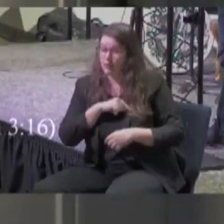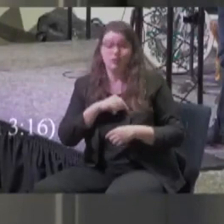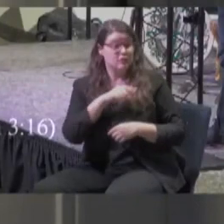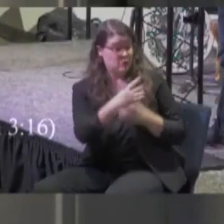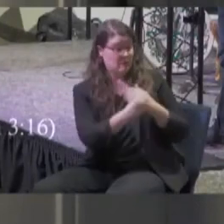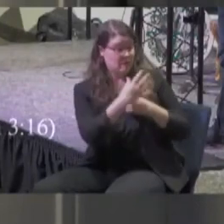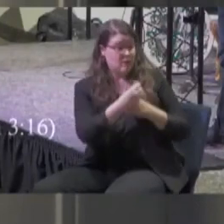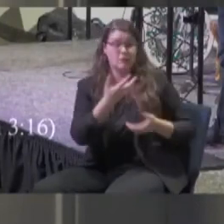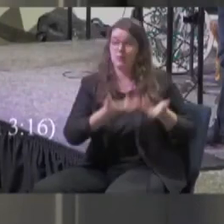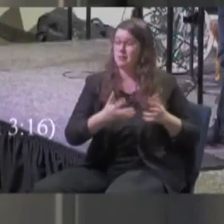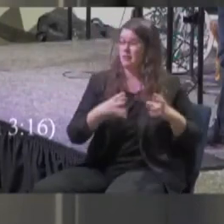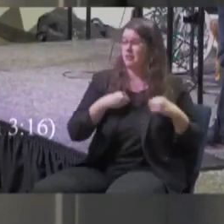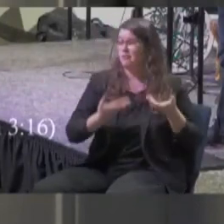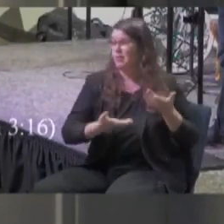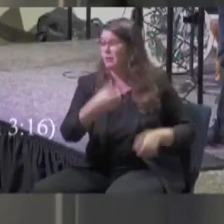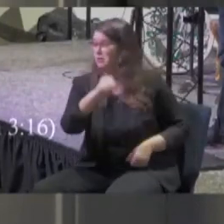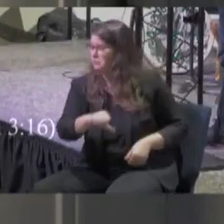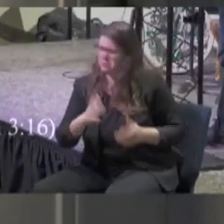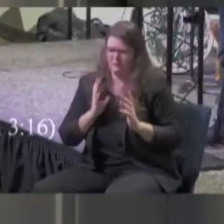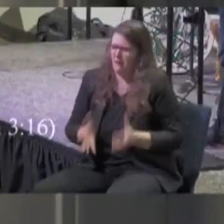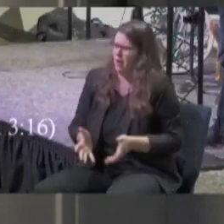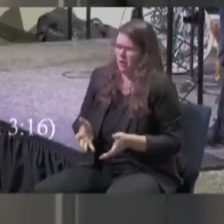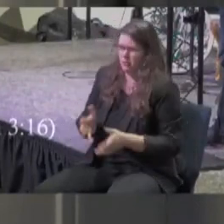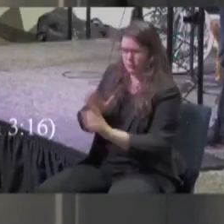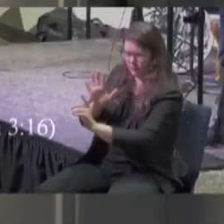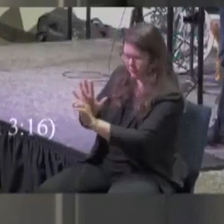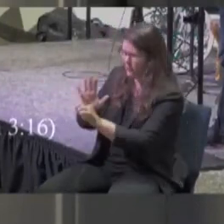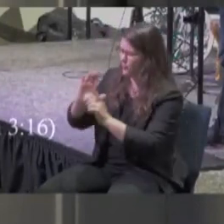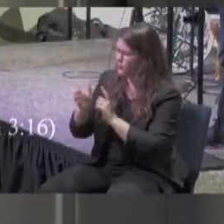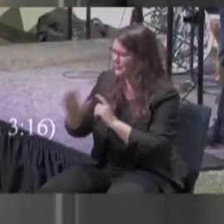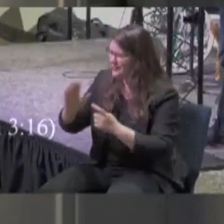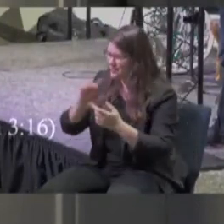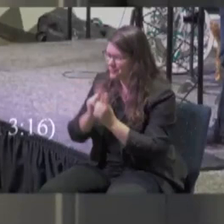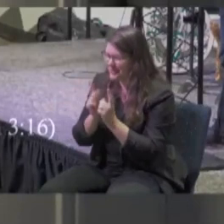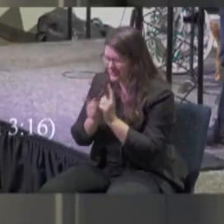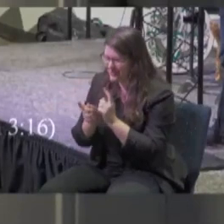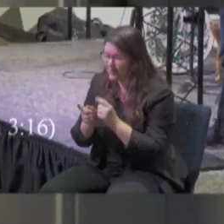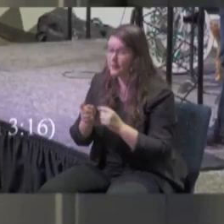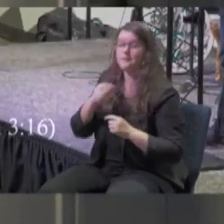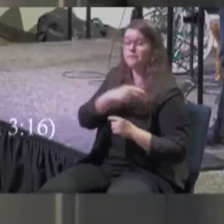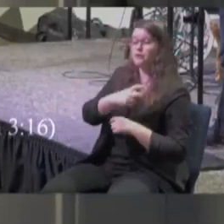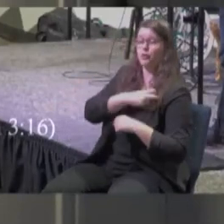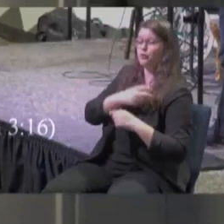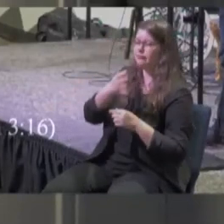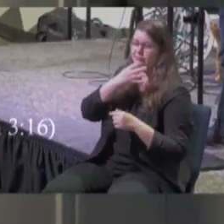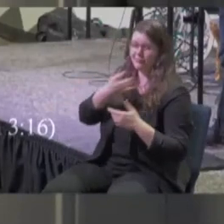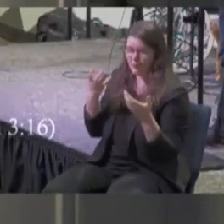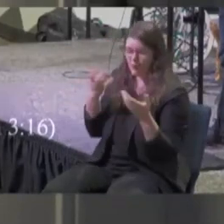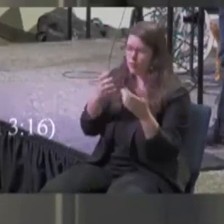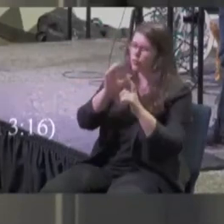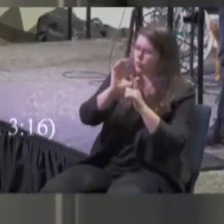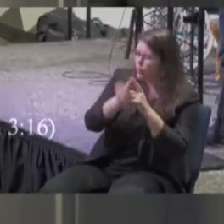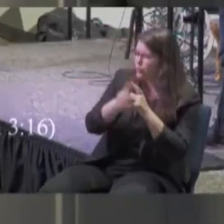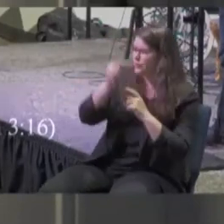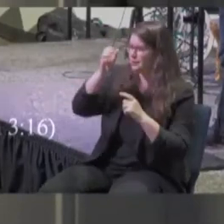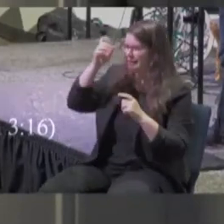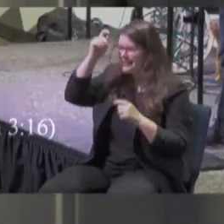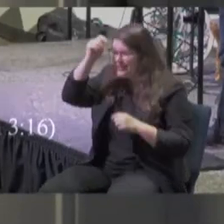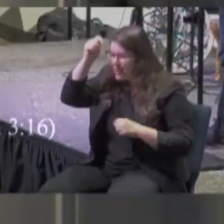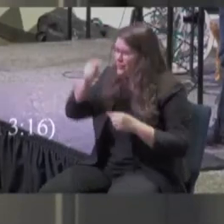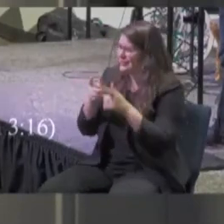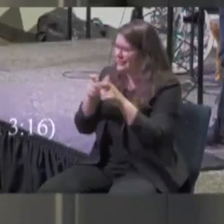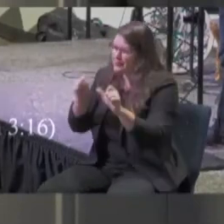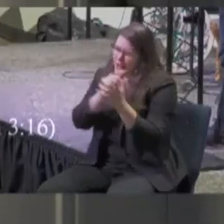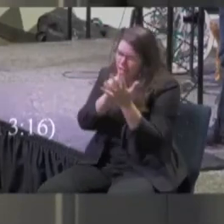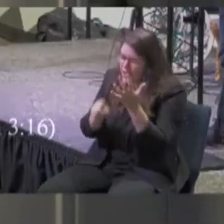Often assisting simply by providing a broader geographical, historical, cultural, theological, and linguistic context for a